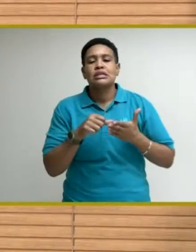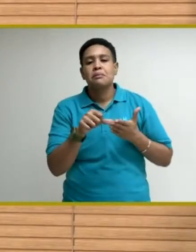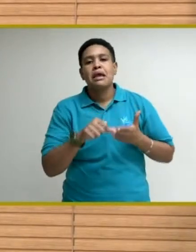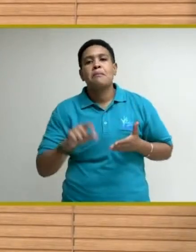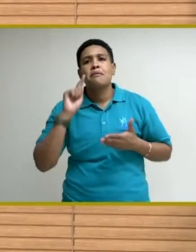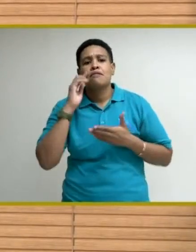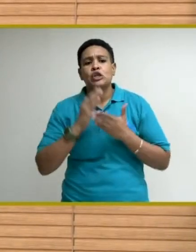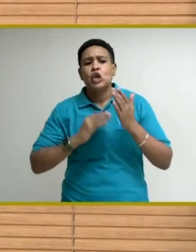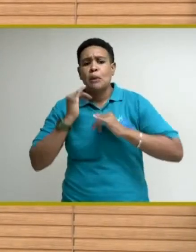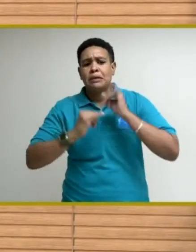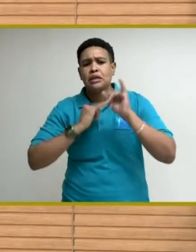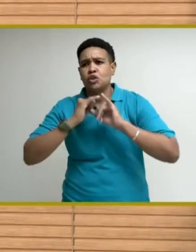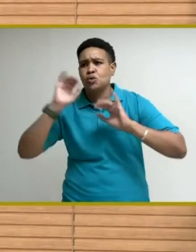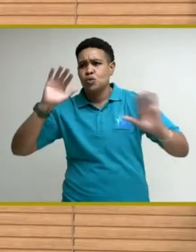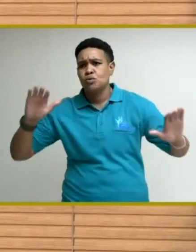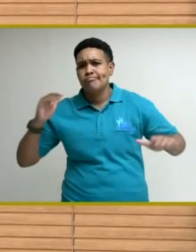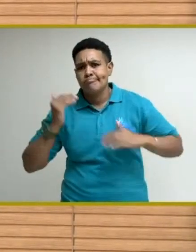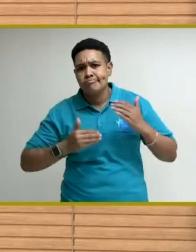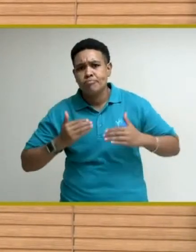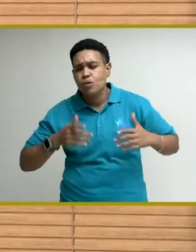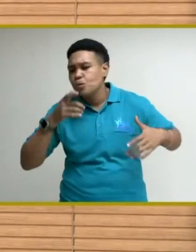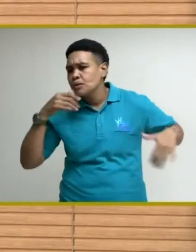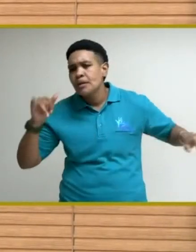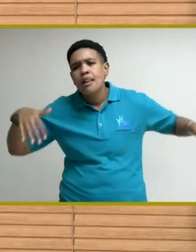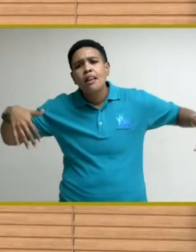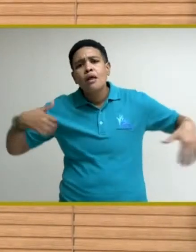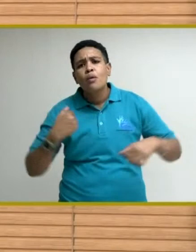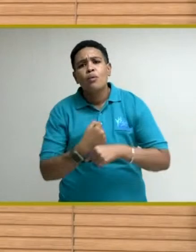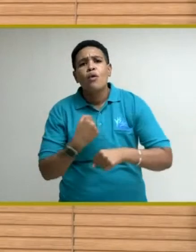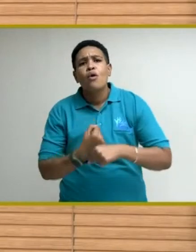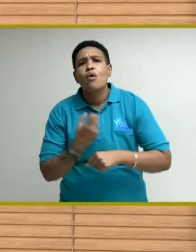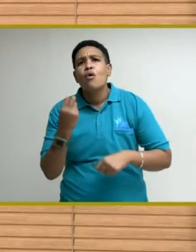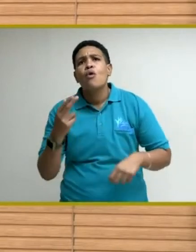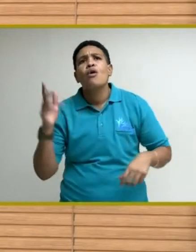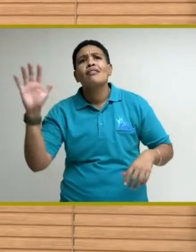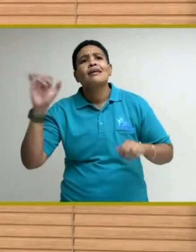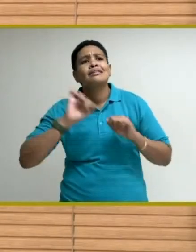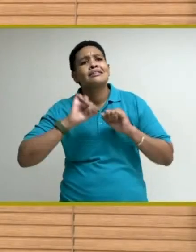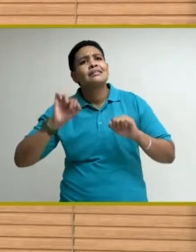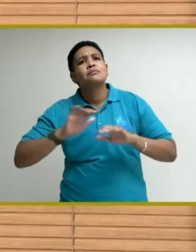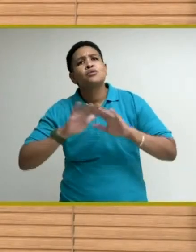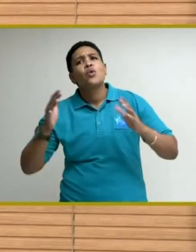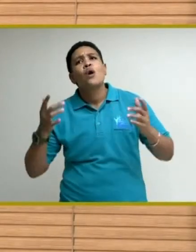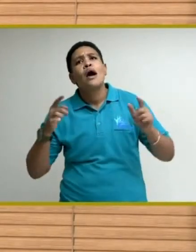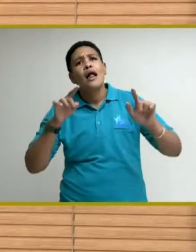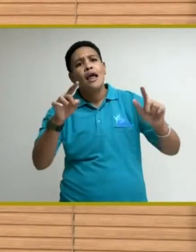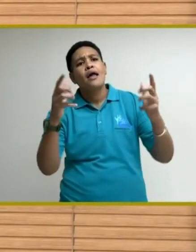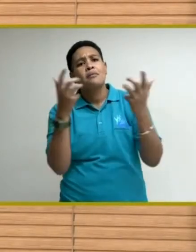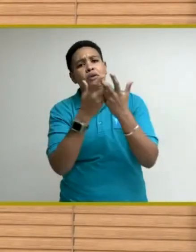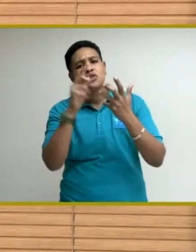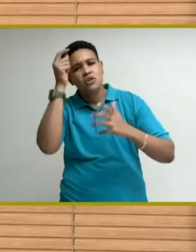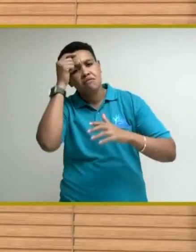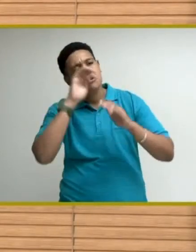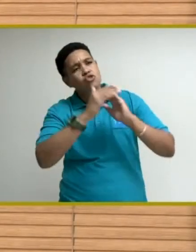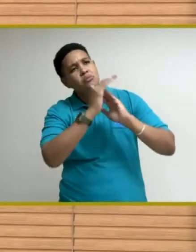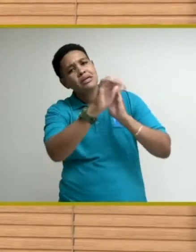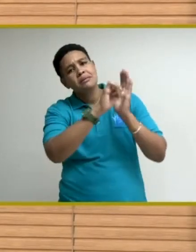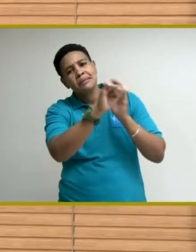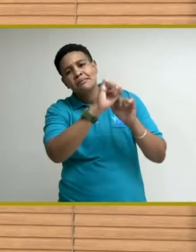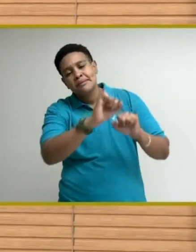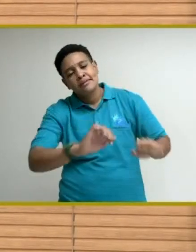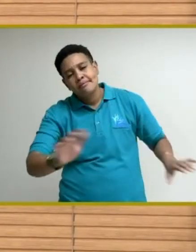some institutions that don't work or their systems don't align to the government of Jamaica's payment